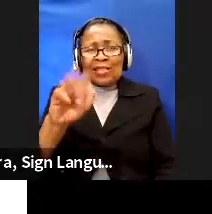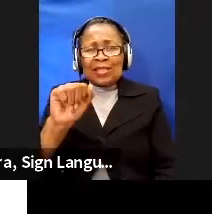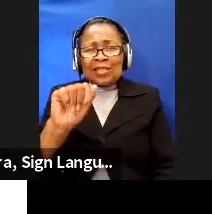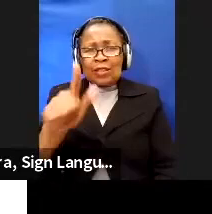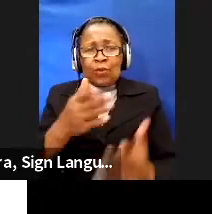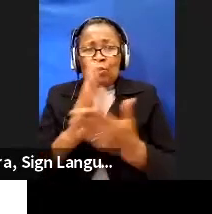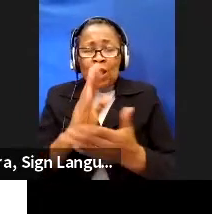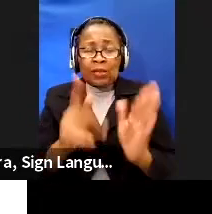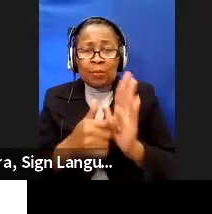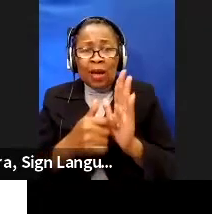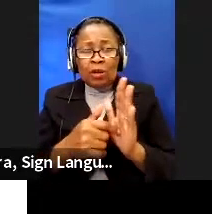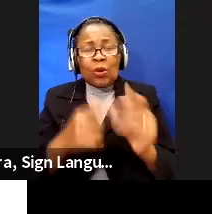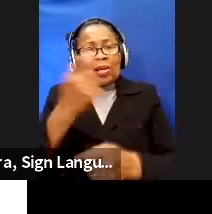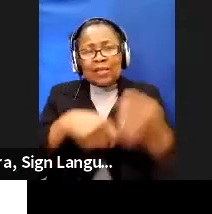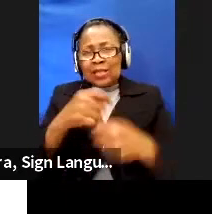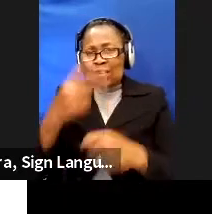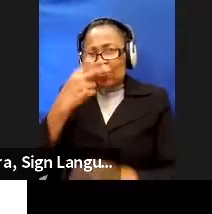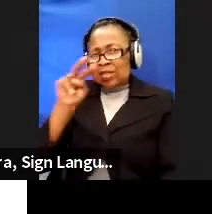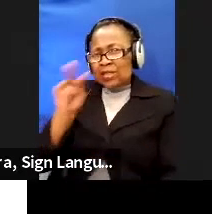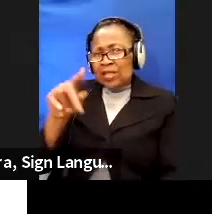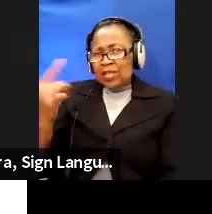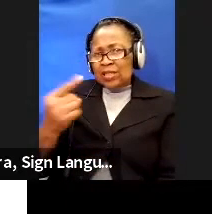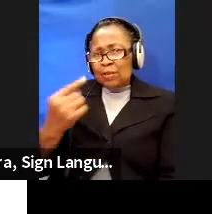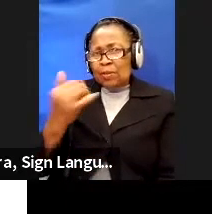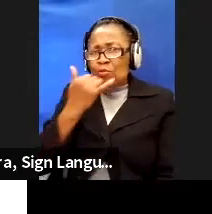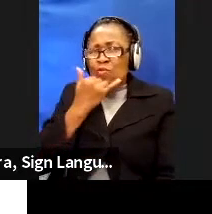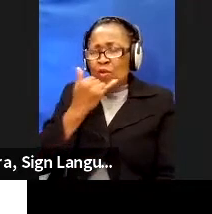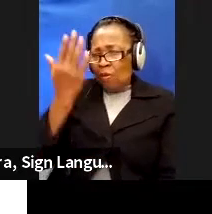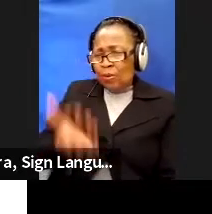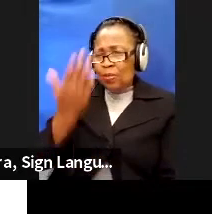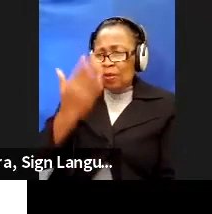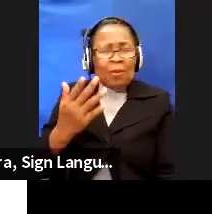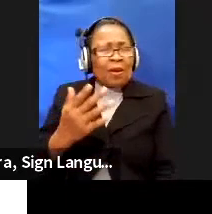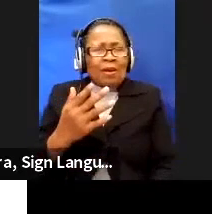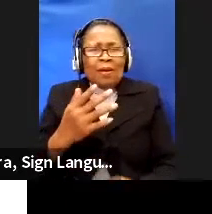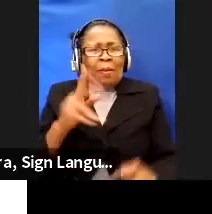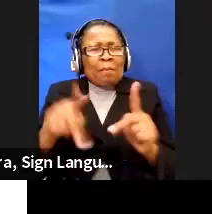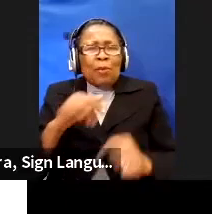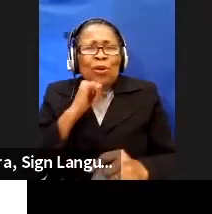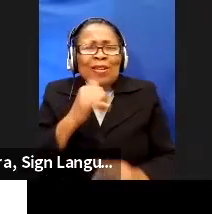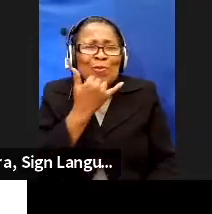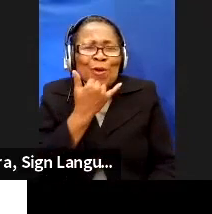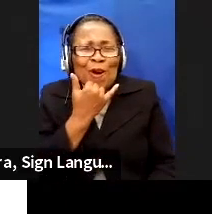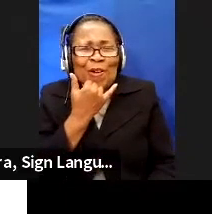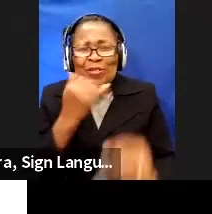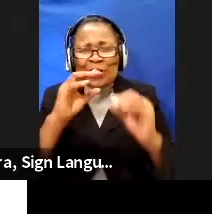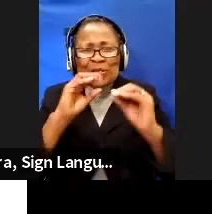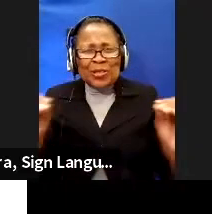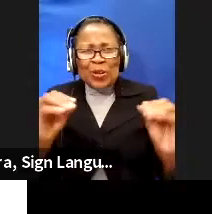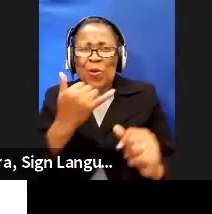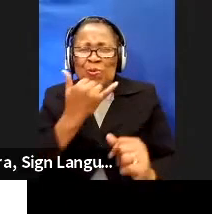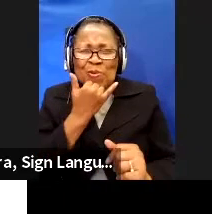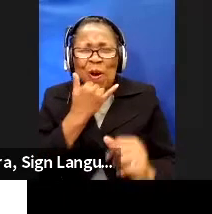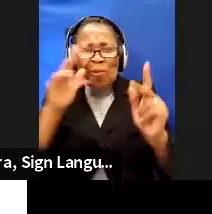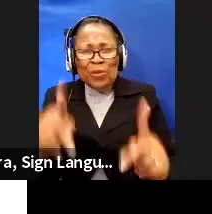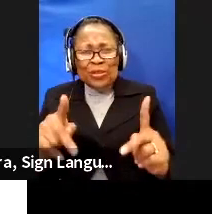something wrong with the person, because let's face it, people are not wrong. There's no such thing as a wrong person. We're all